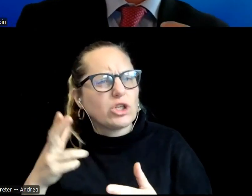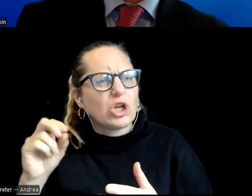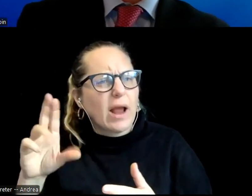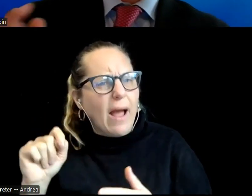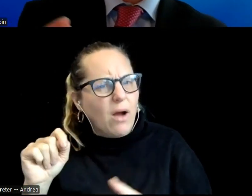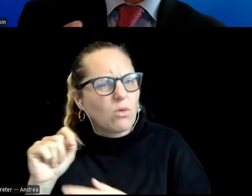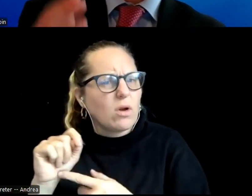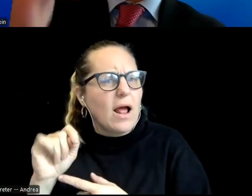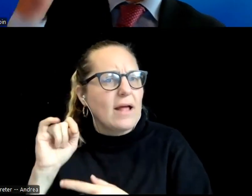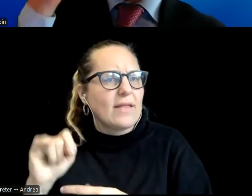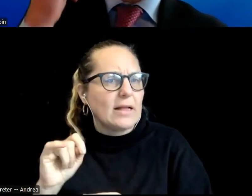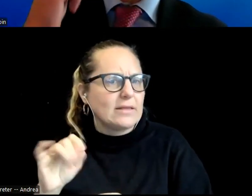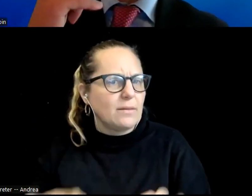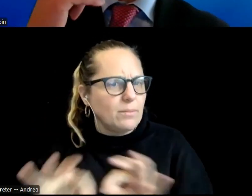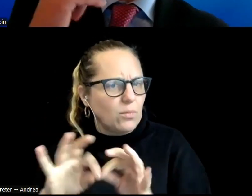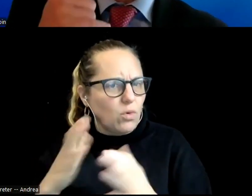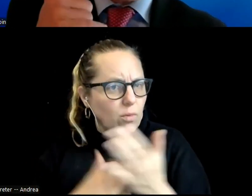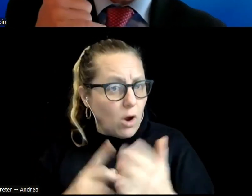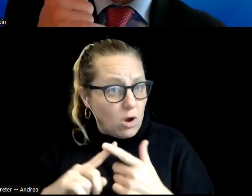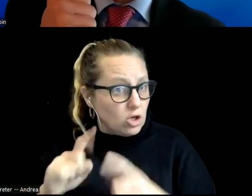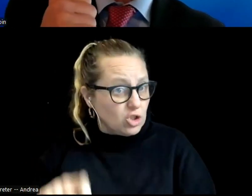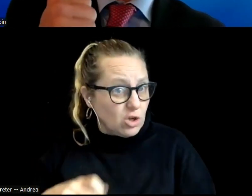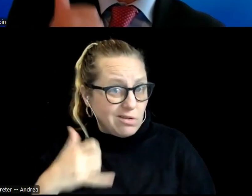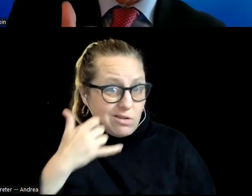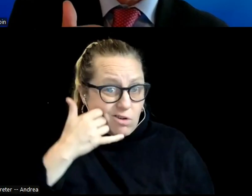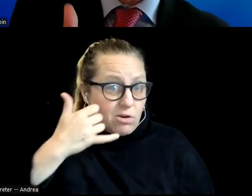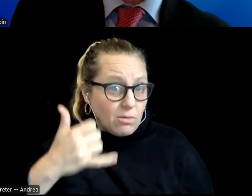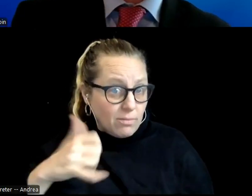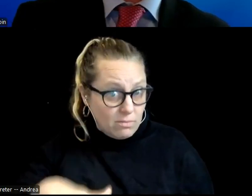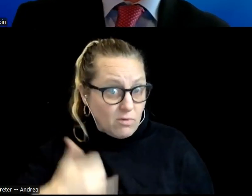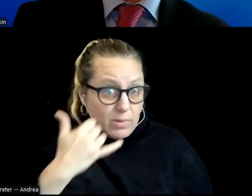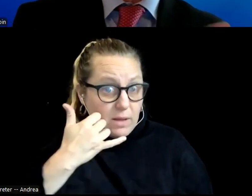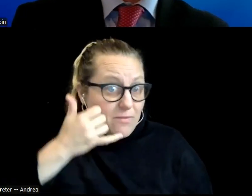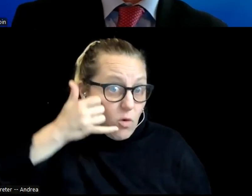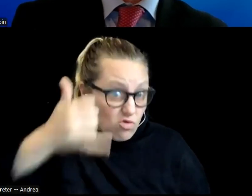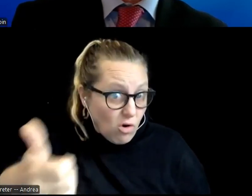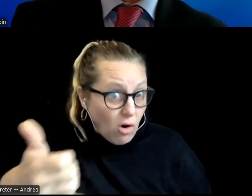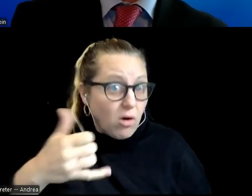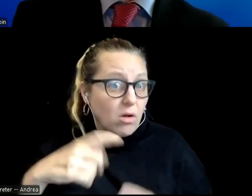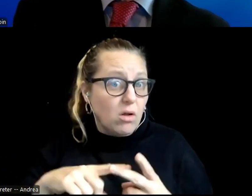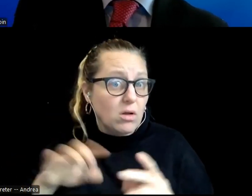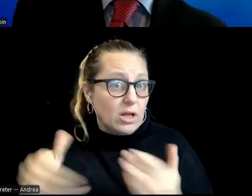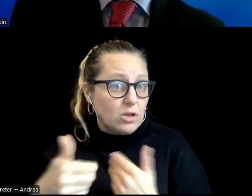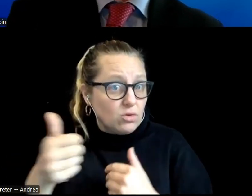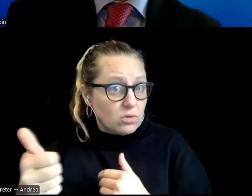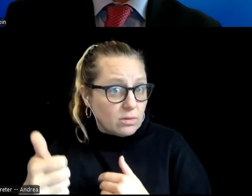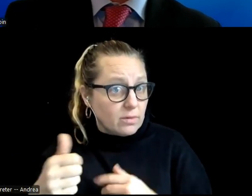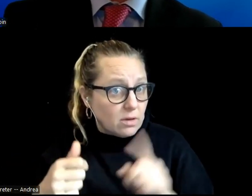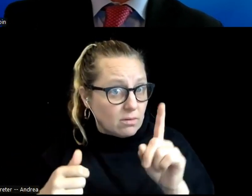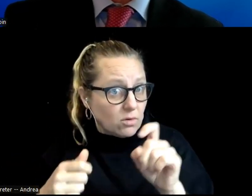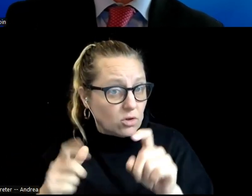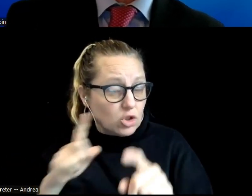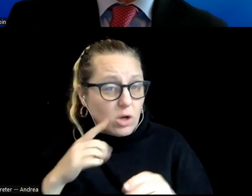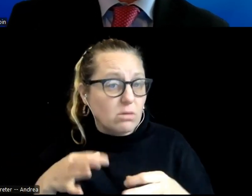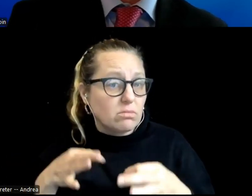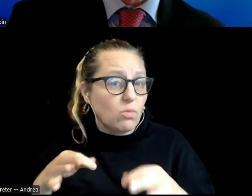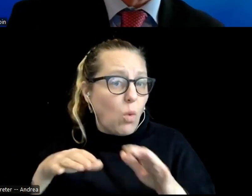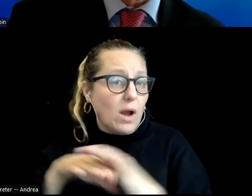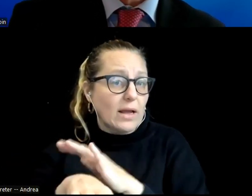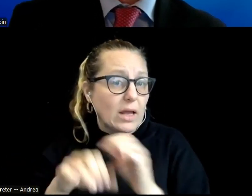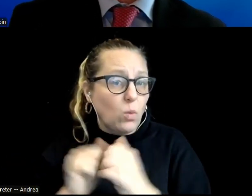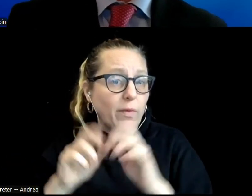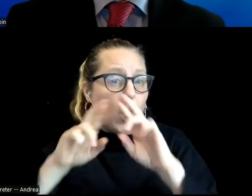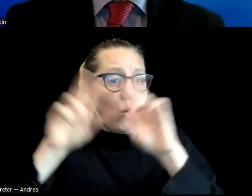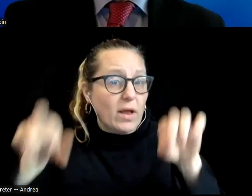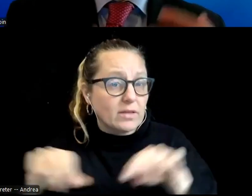part. Should they pick up the phone and call and introduce themselves? Should they walk in with a resume or a list of classes